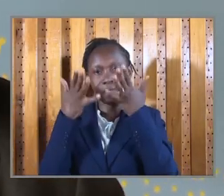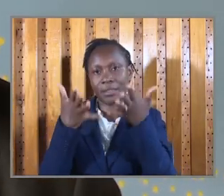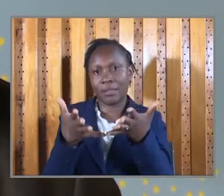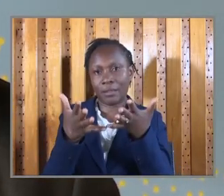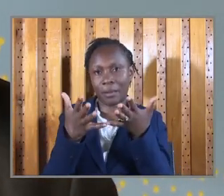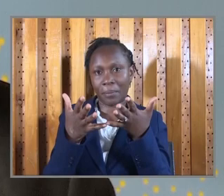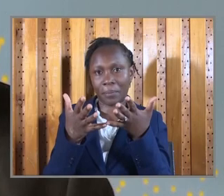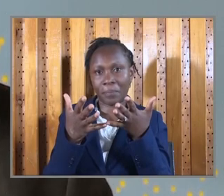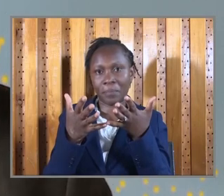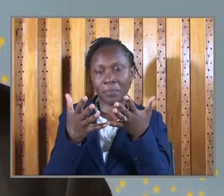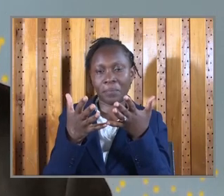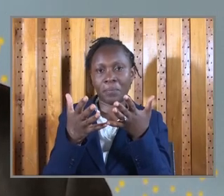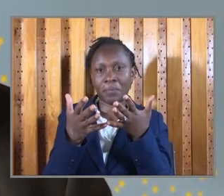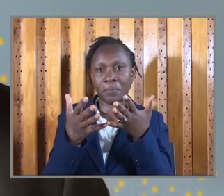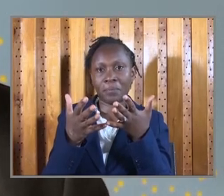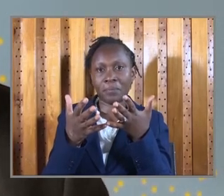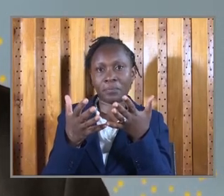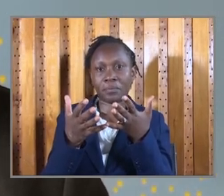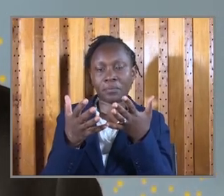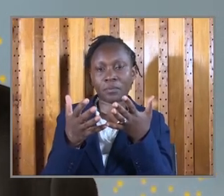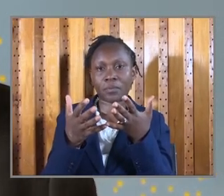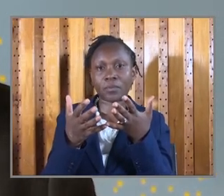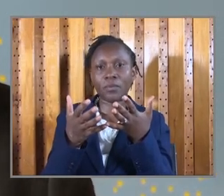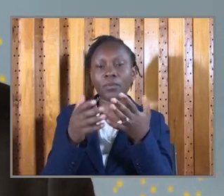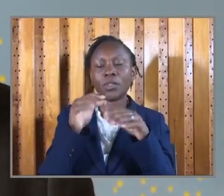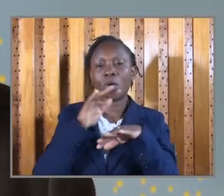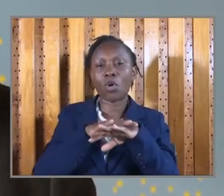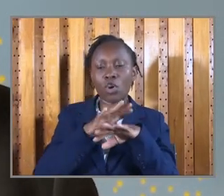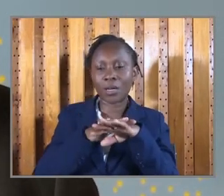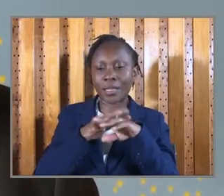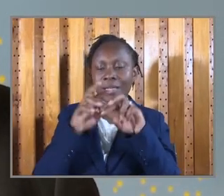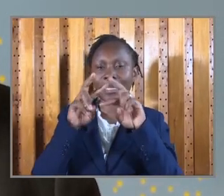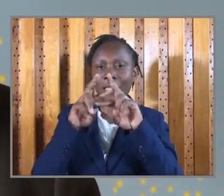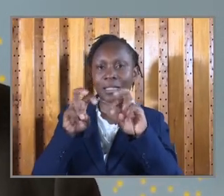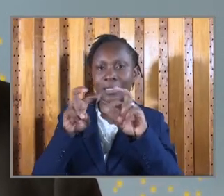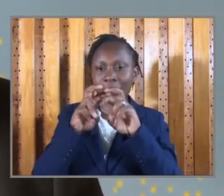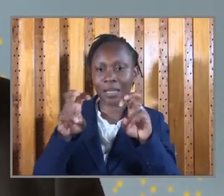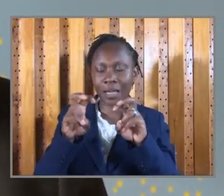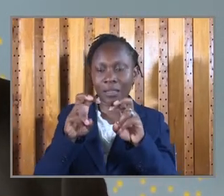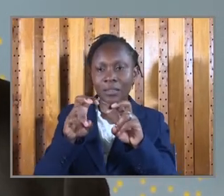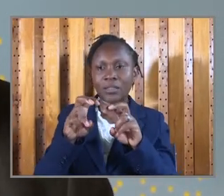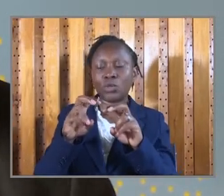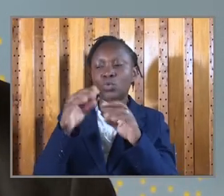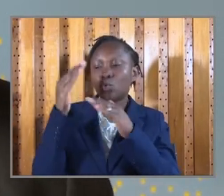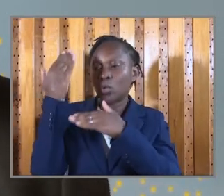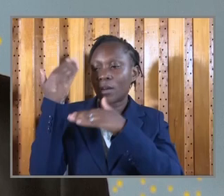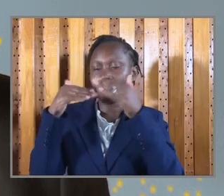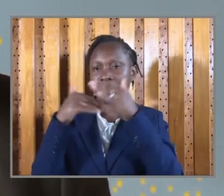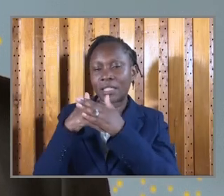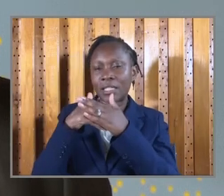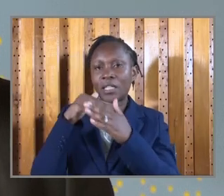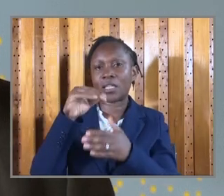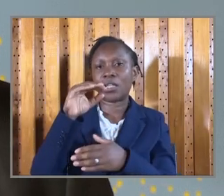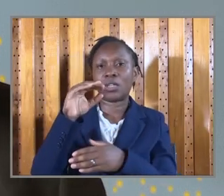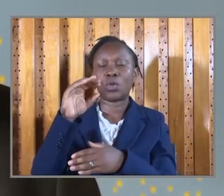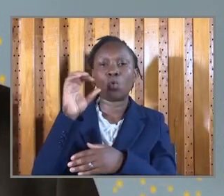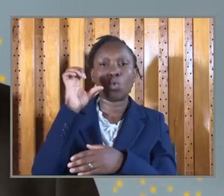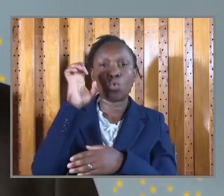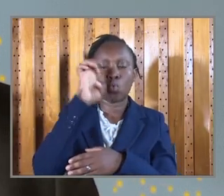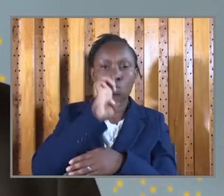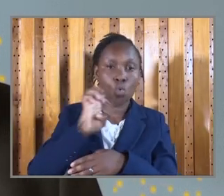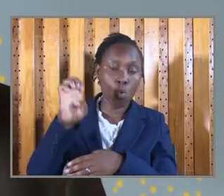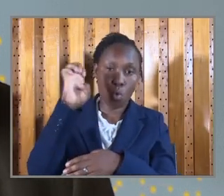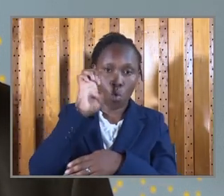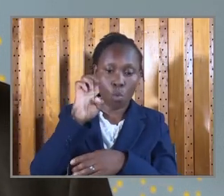was partnering with the Guild, the research-intensive universities in Europe, under the Guild, to set